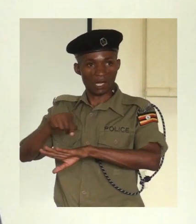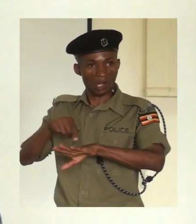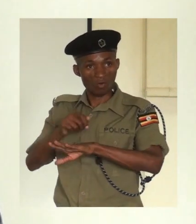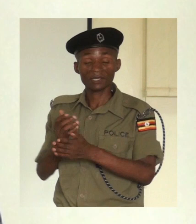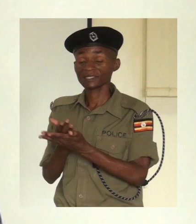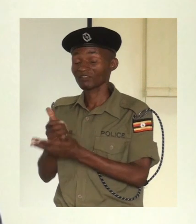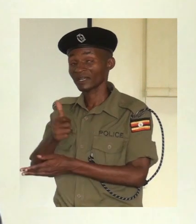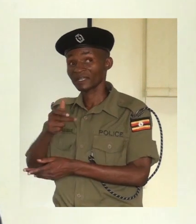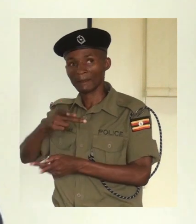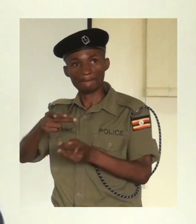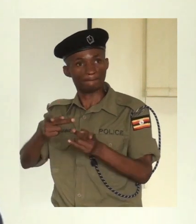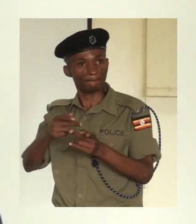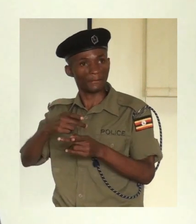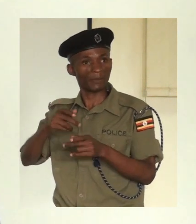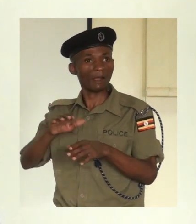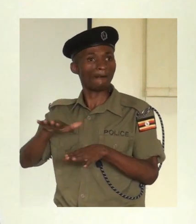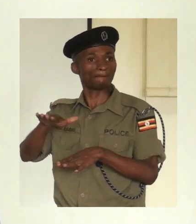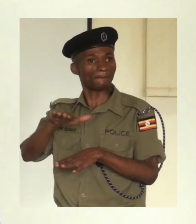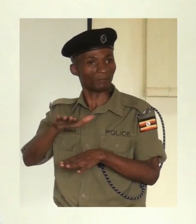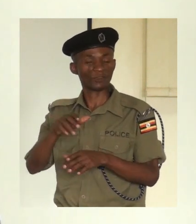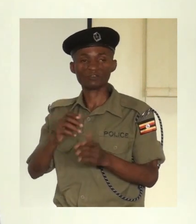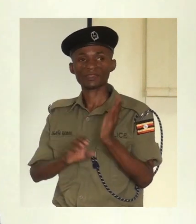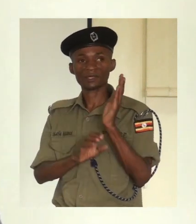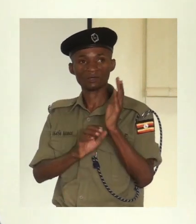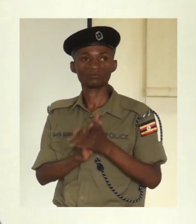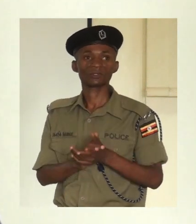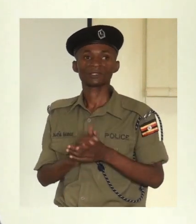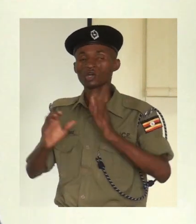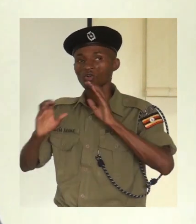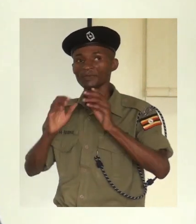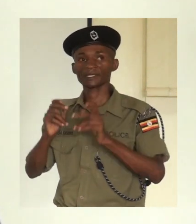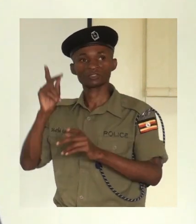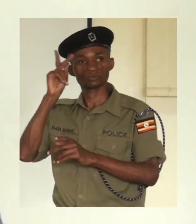any part of the country, possess good communication skills.